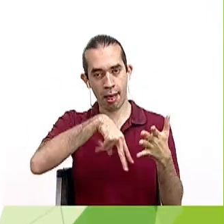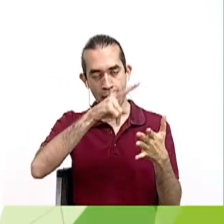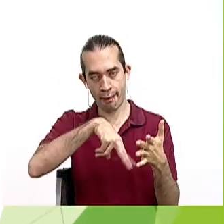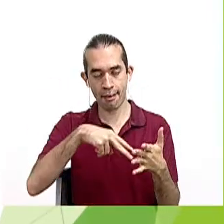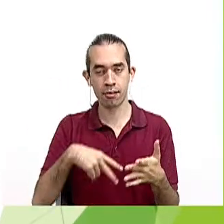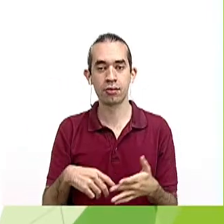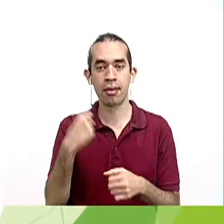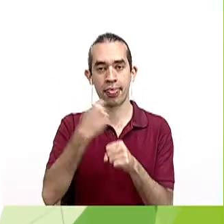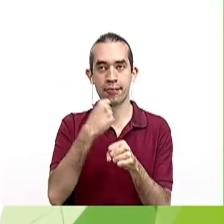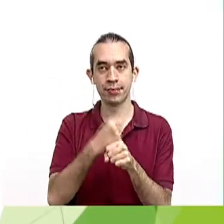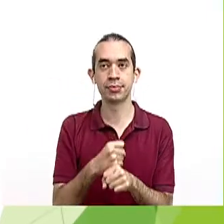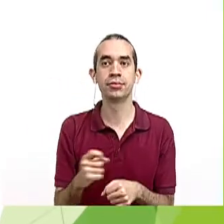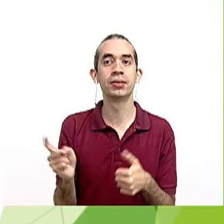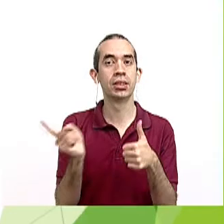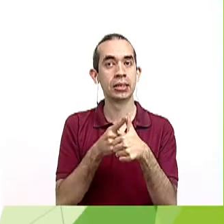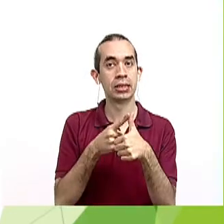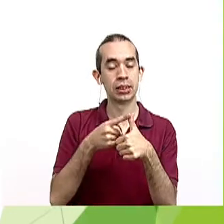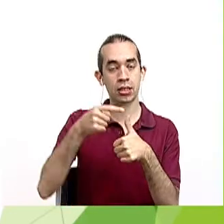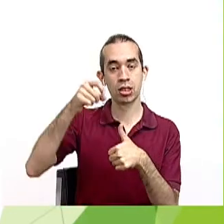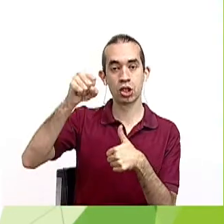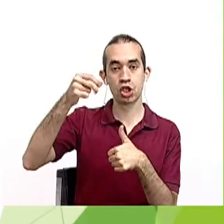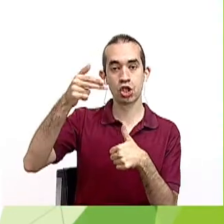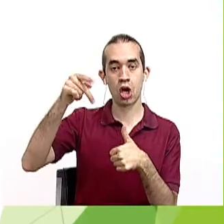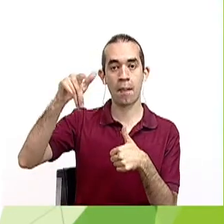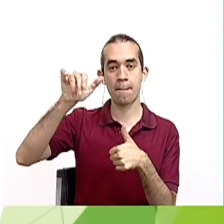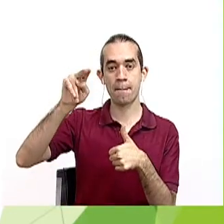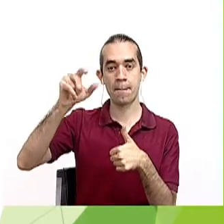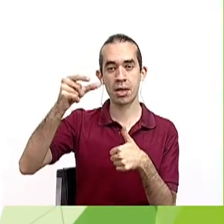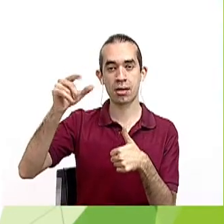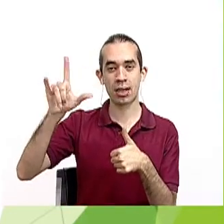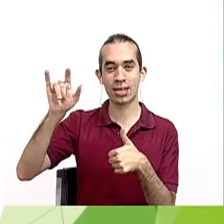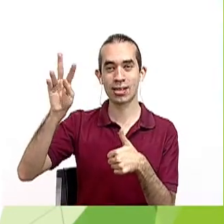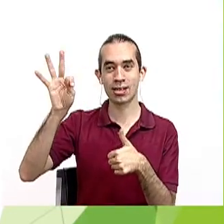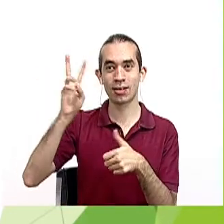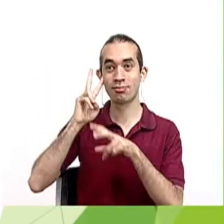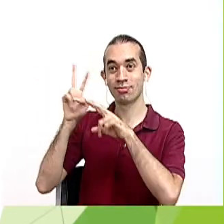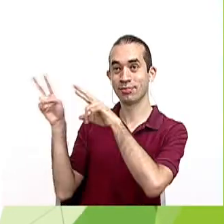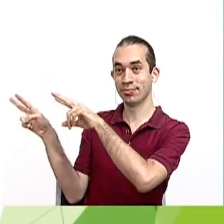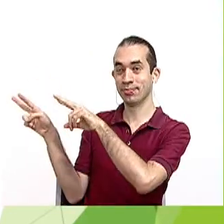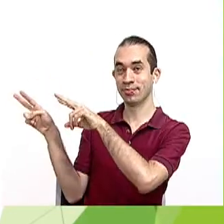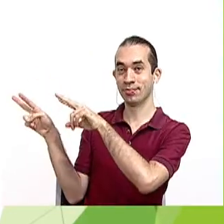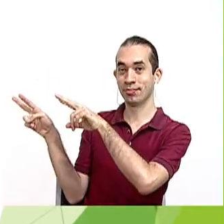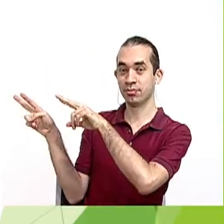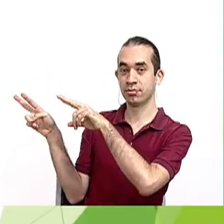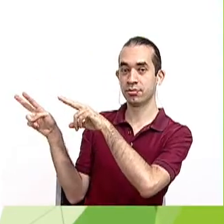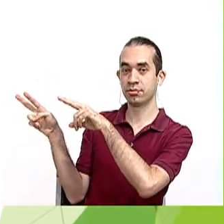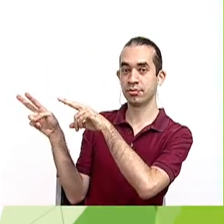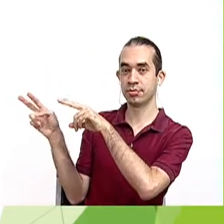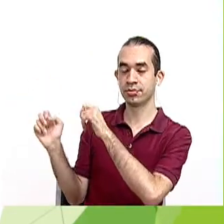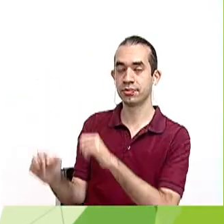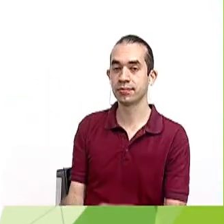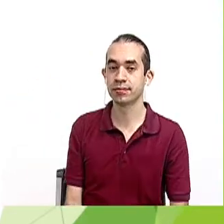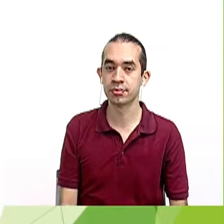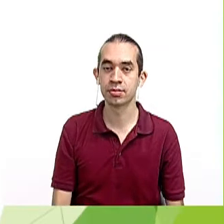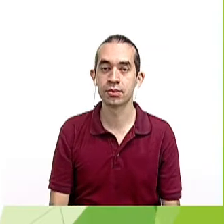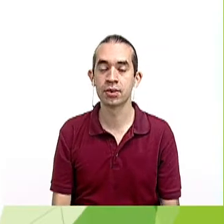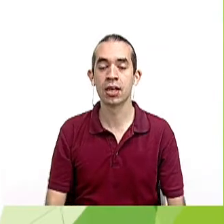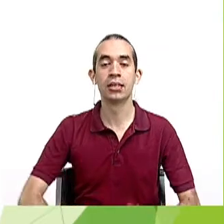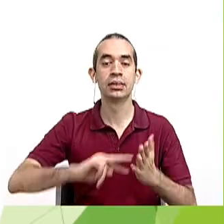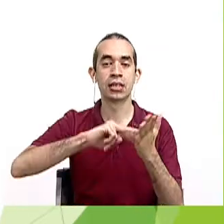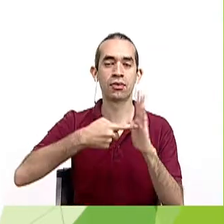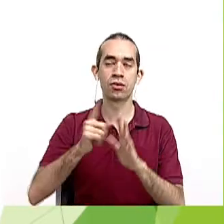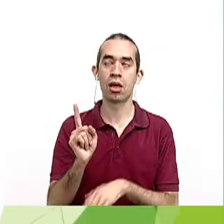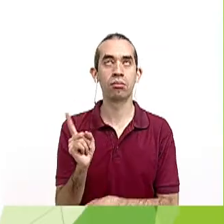The first word is shopping list. It is a list of the things that you want to buy when you go